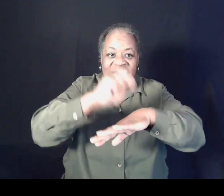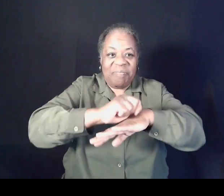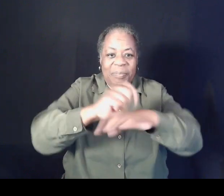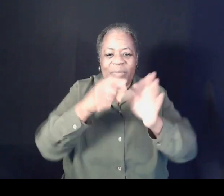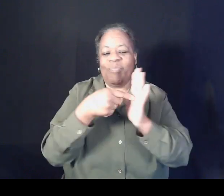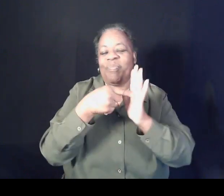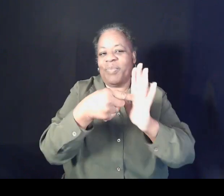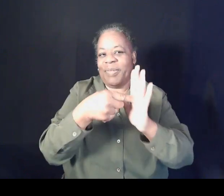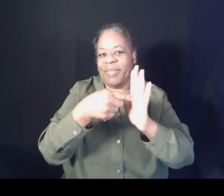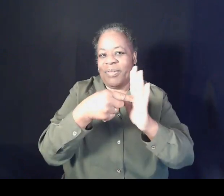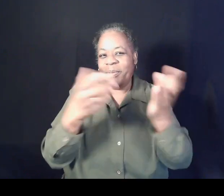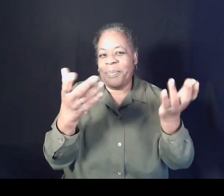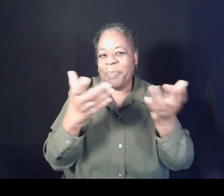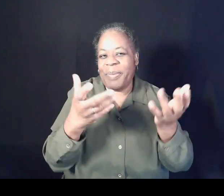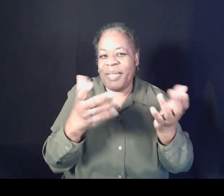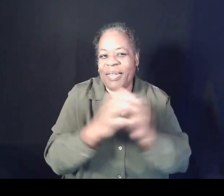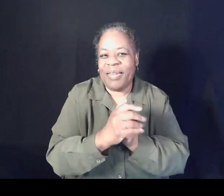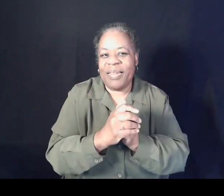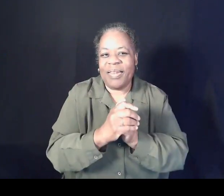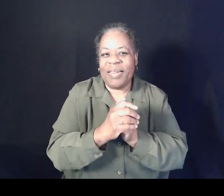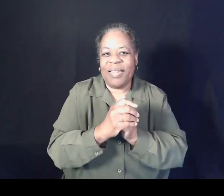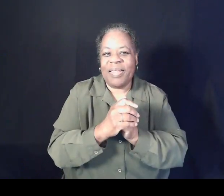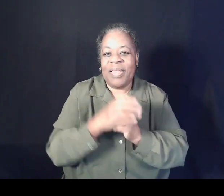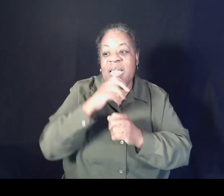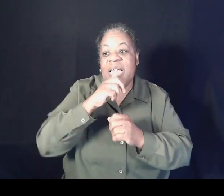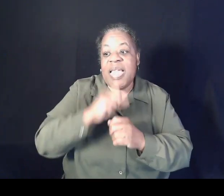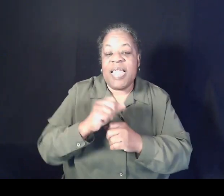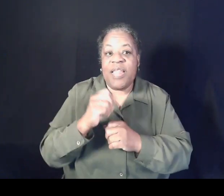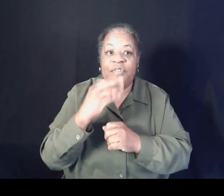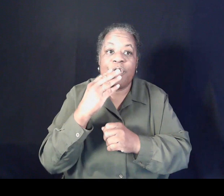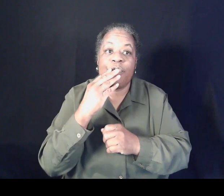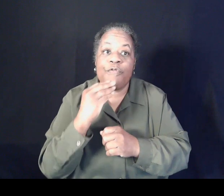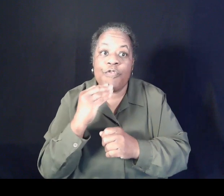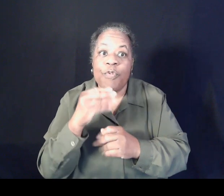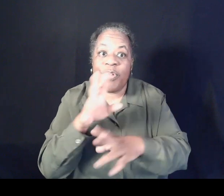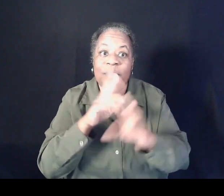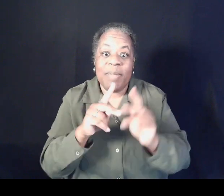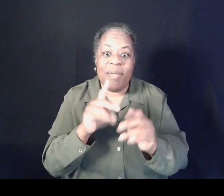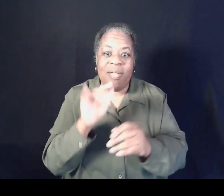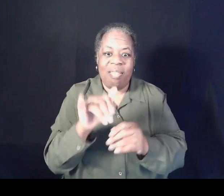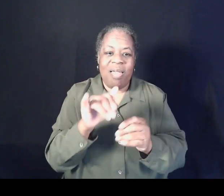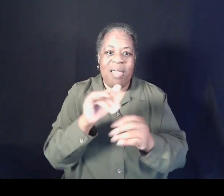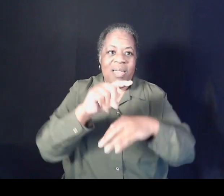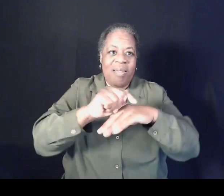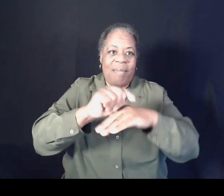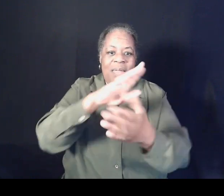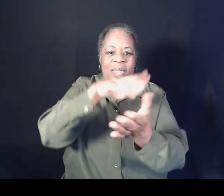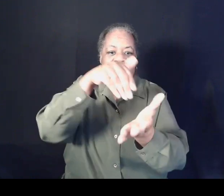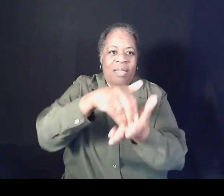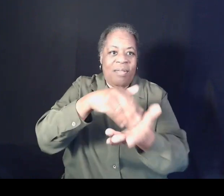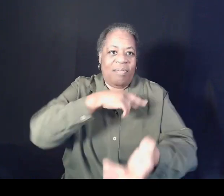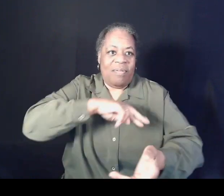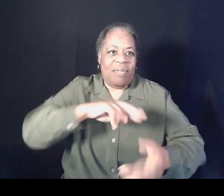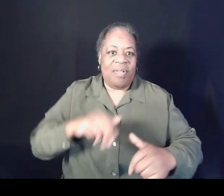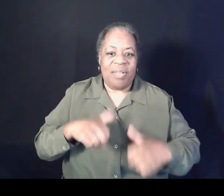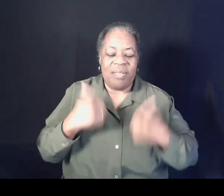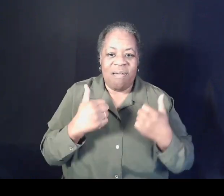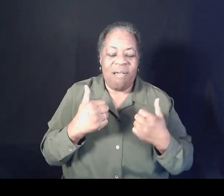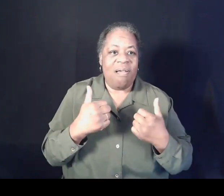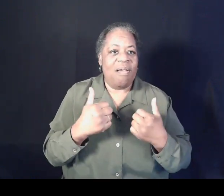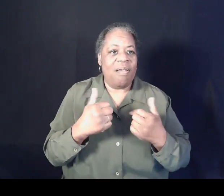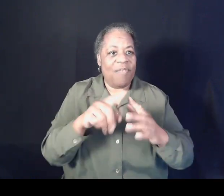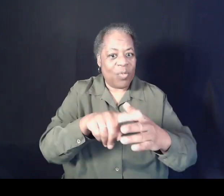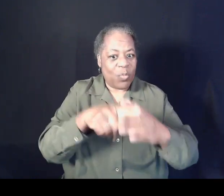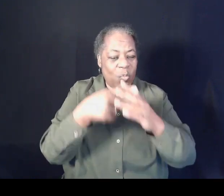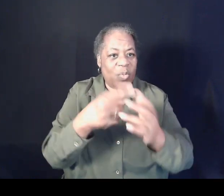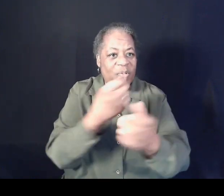represents. For the ancient Jewish audience, the temple was the center of religious life. It represented their source of salvation, where you